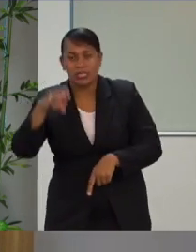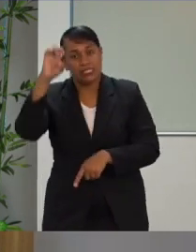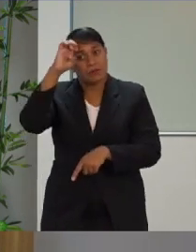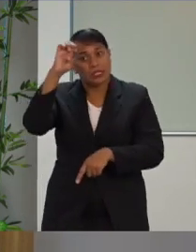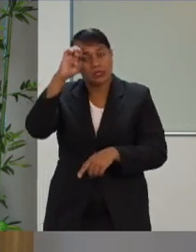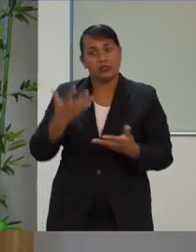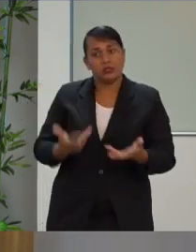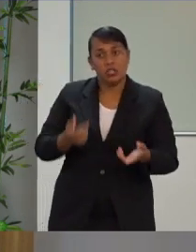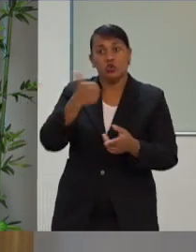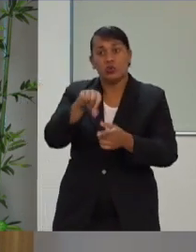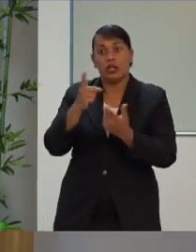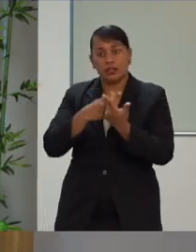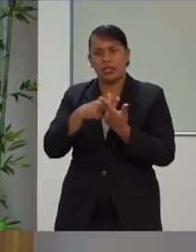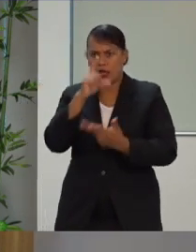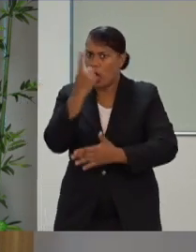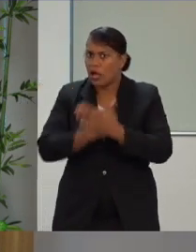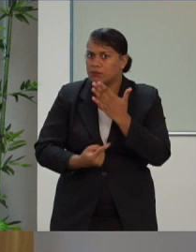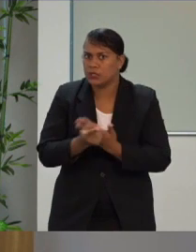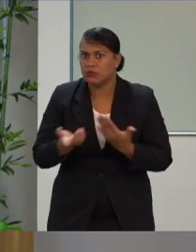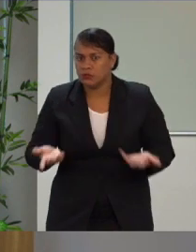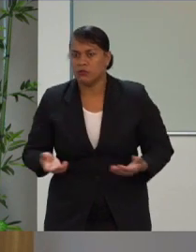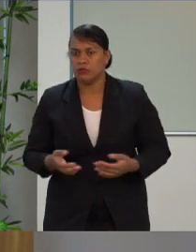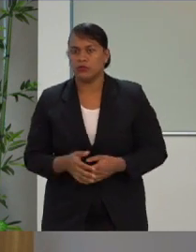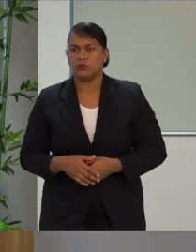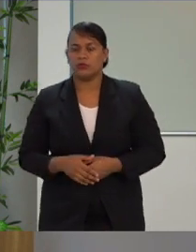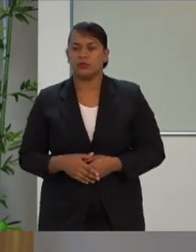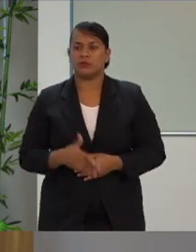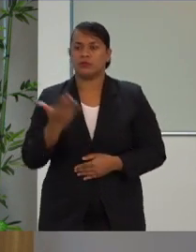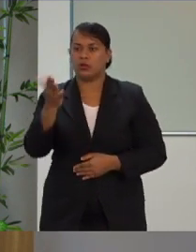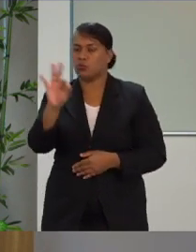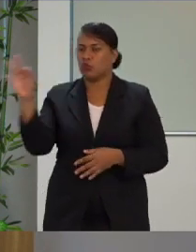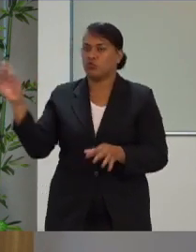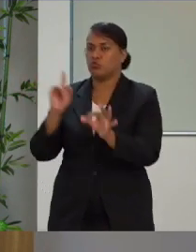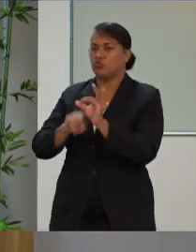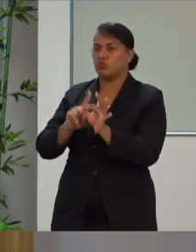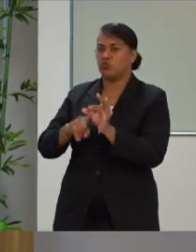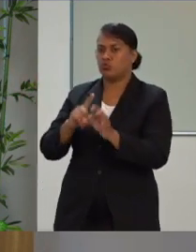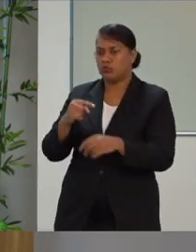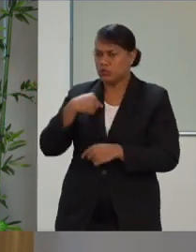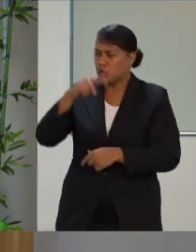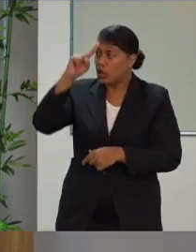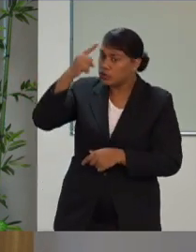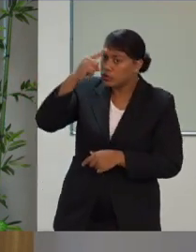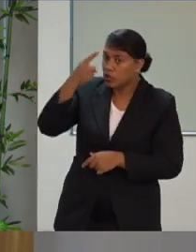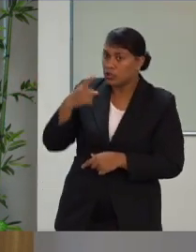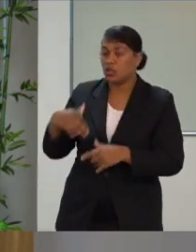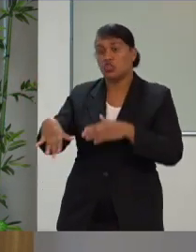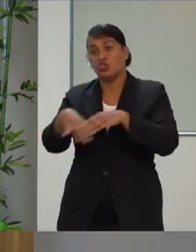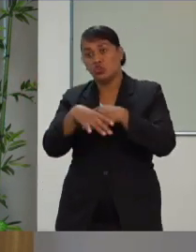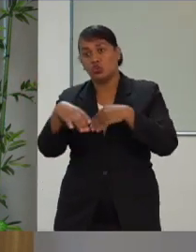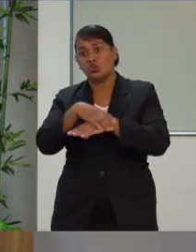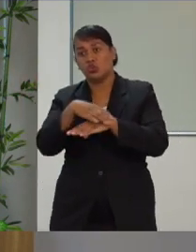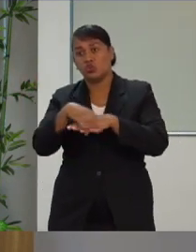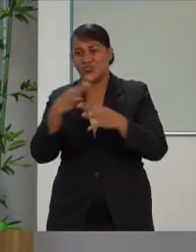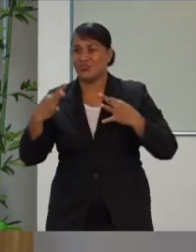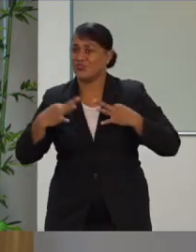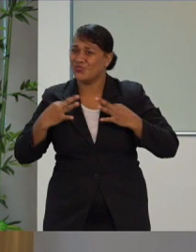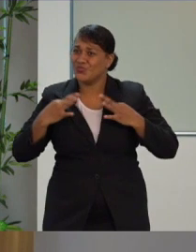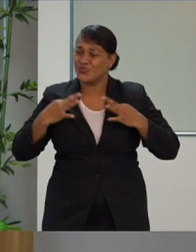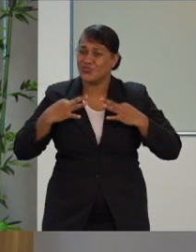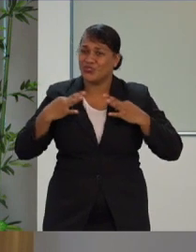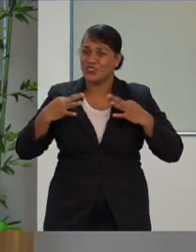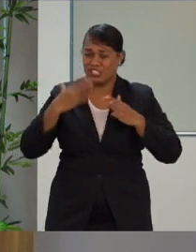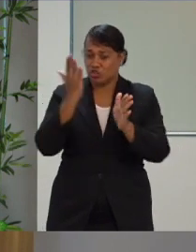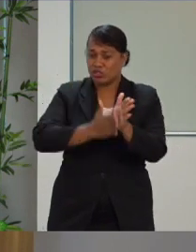So I understand that businesses in the textile, clothing and footwear industry can still operate during this